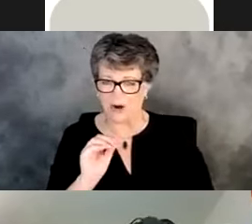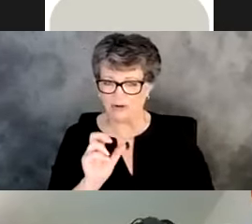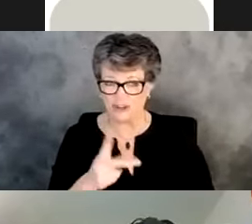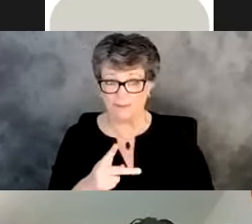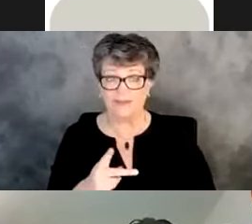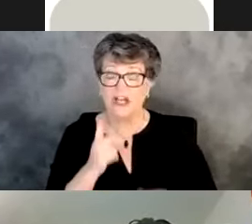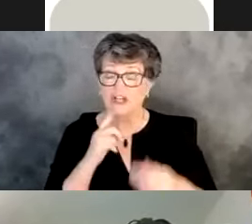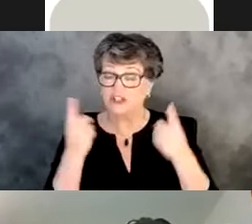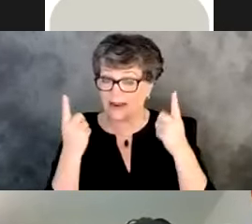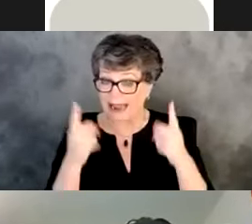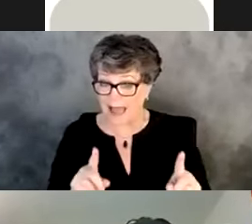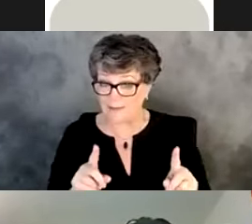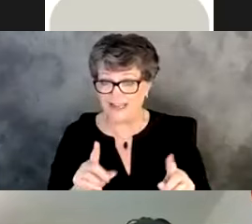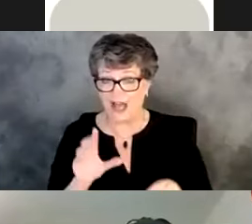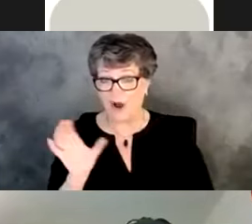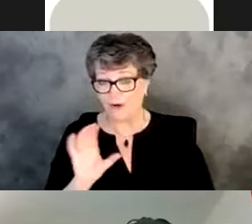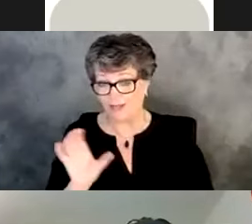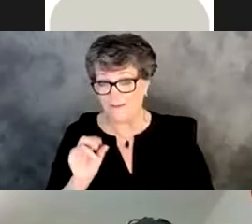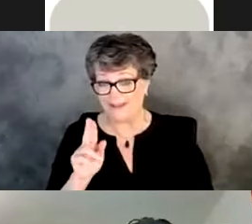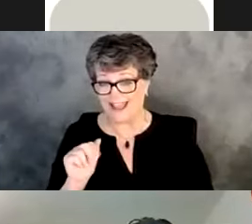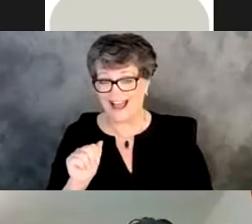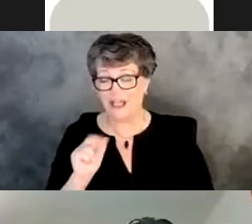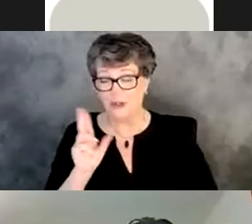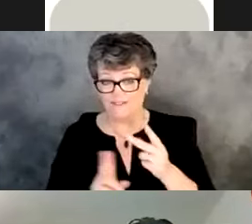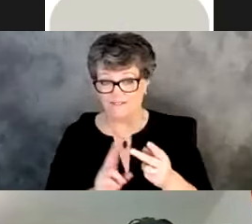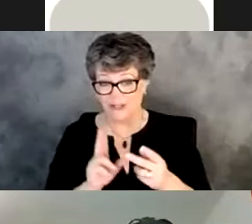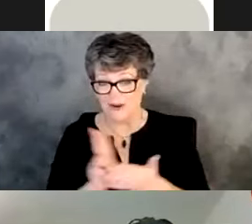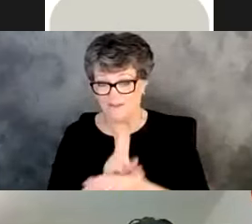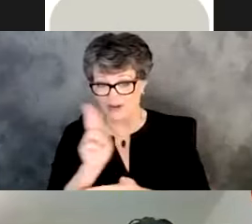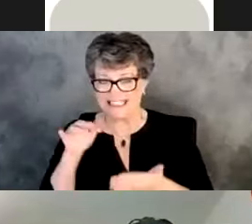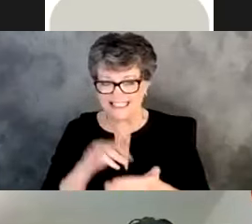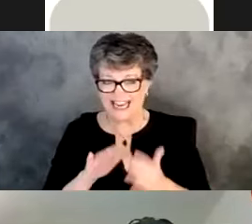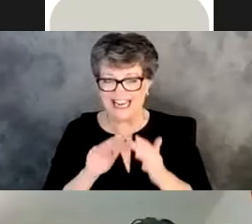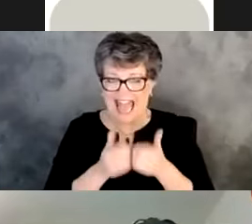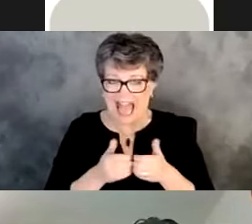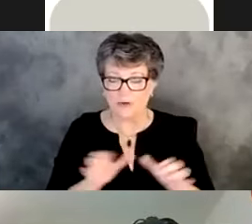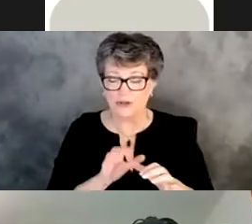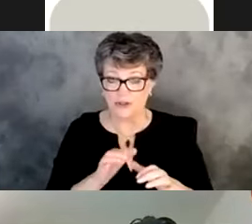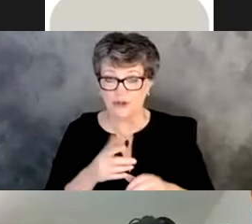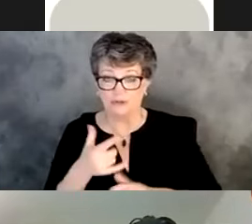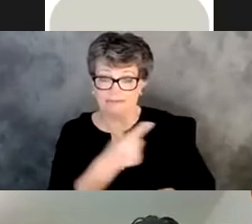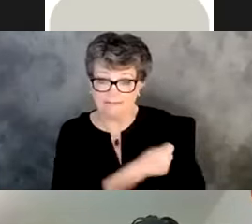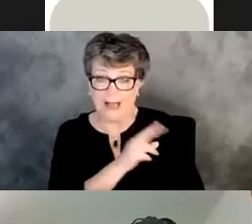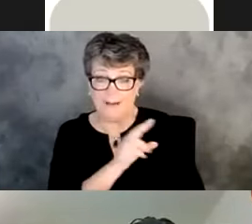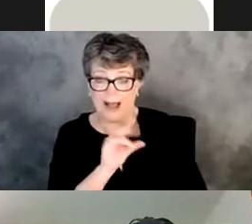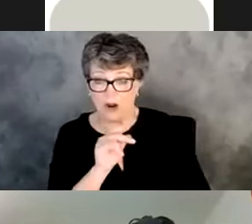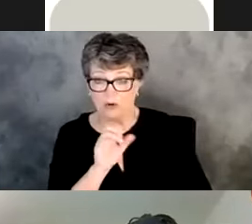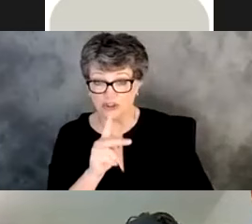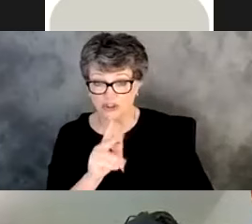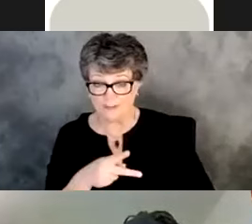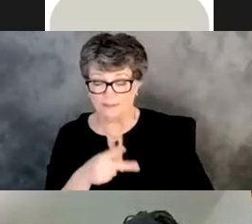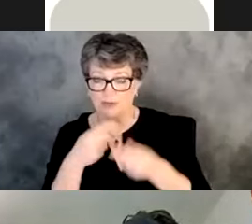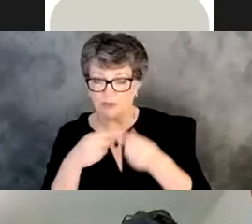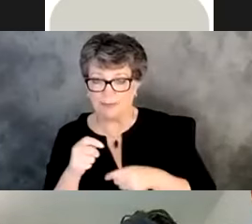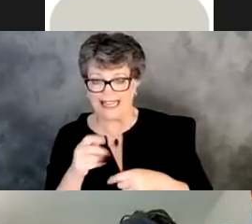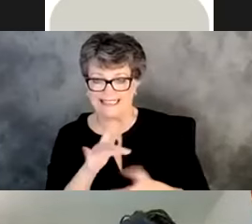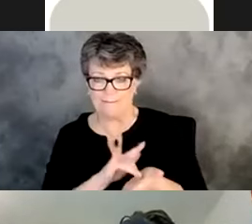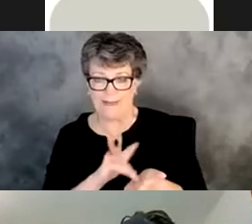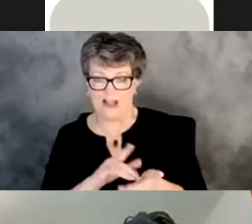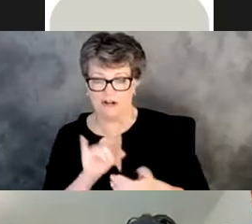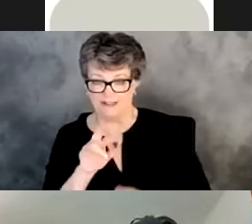out Columbia University is studying how to do implantable microchips to basically replace medical devices.